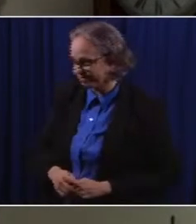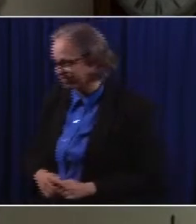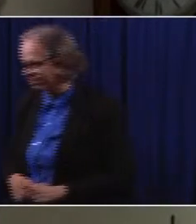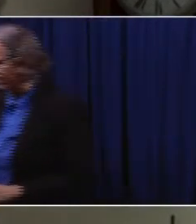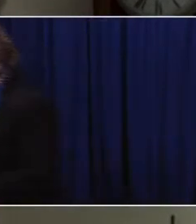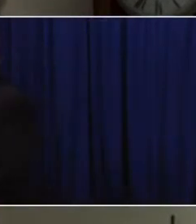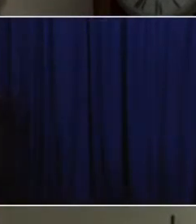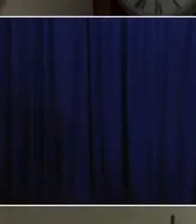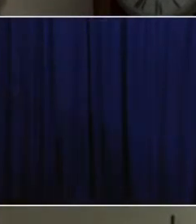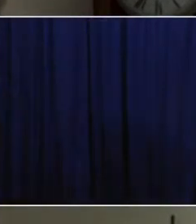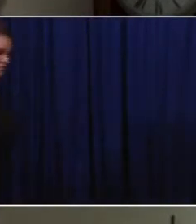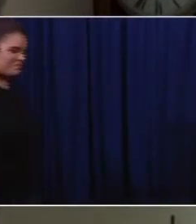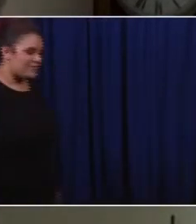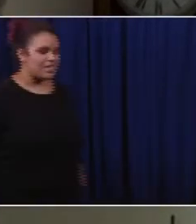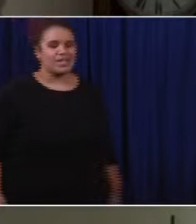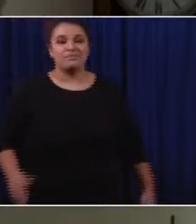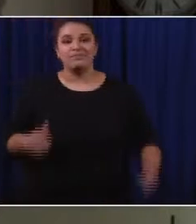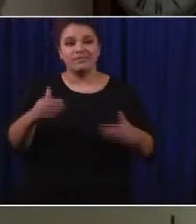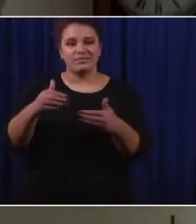Columbus Dispatch.